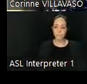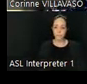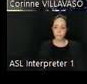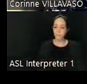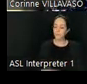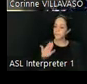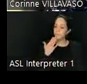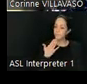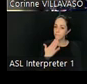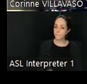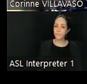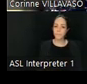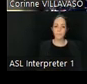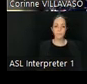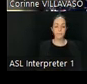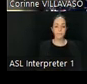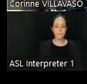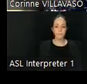Thank you, staff.